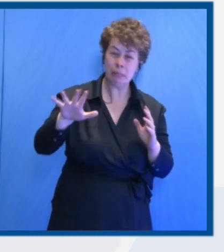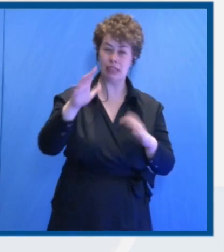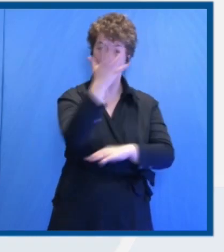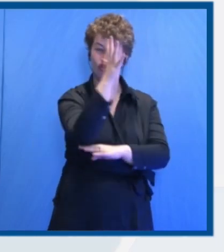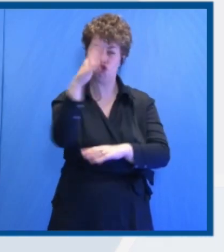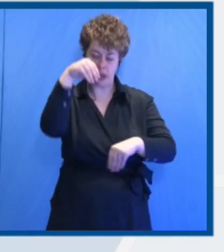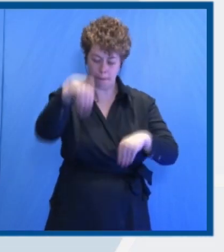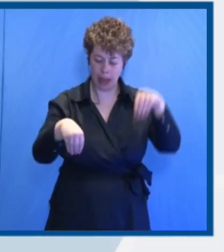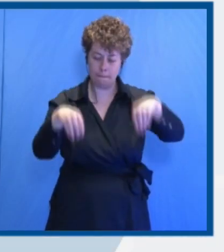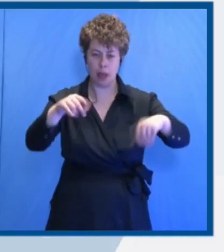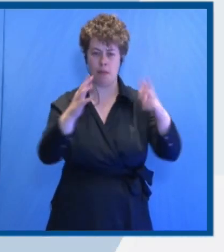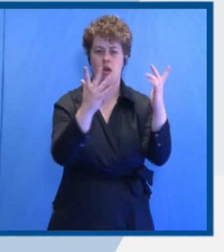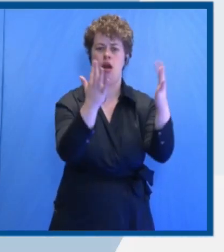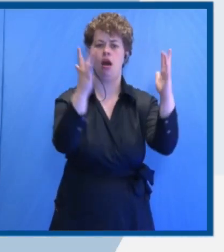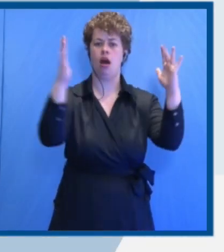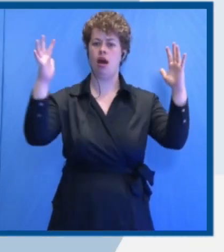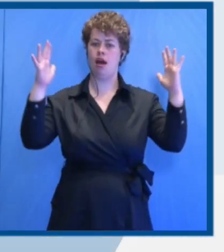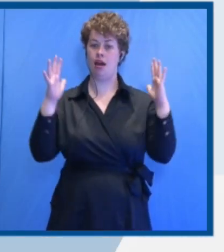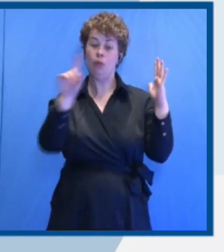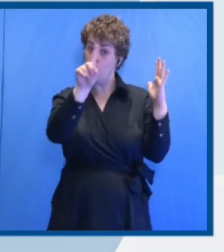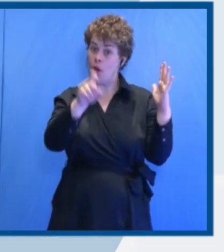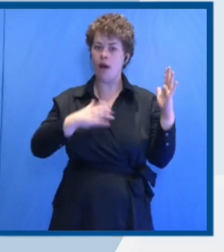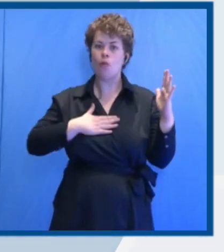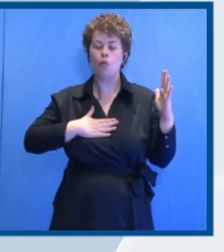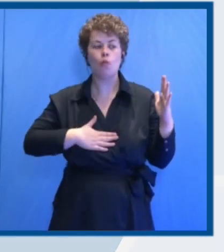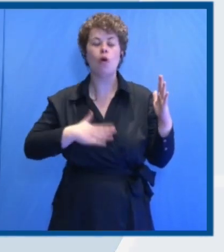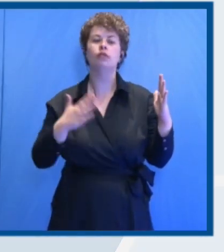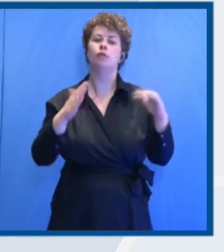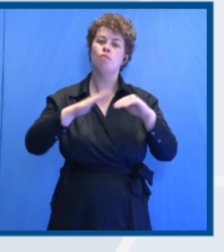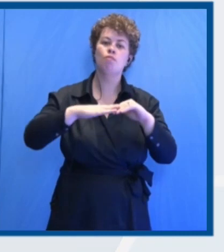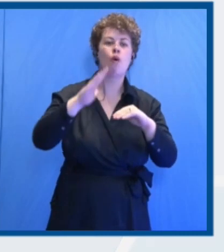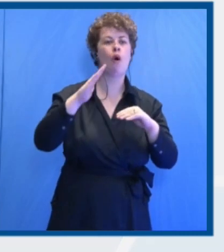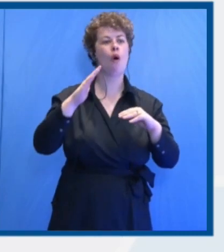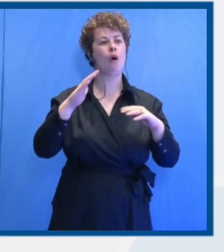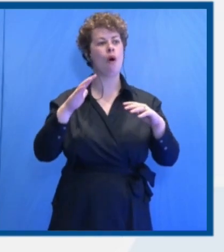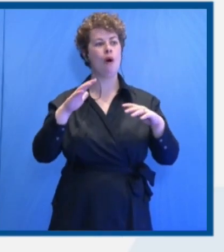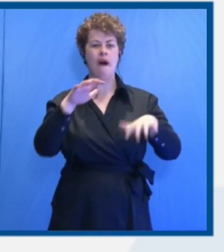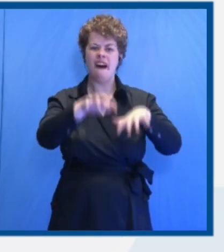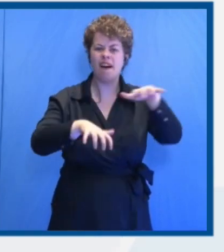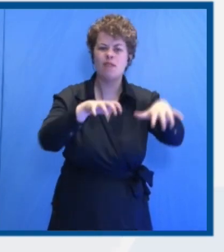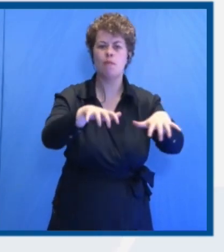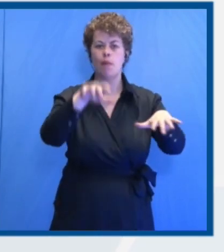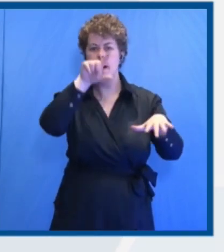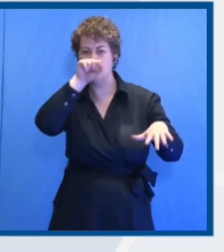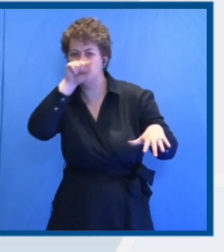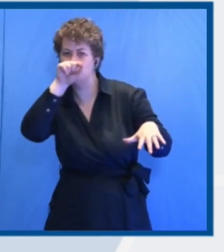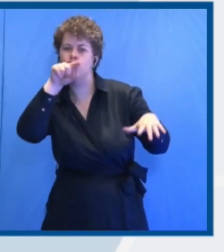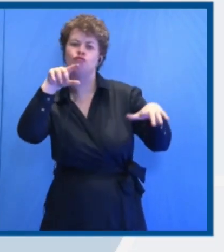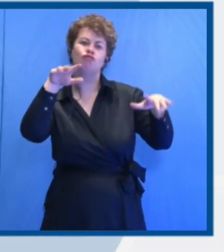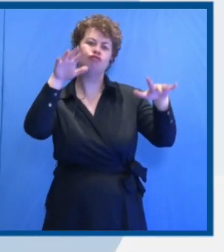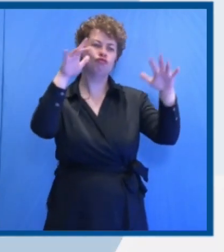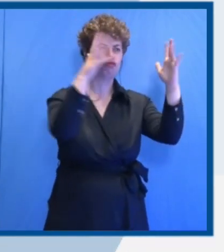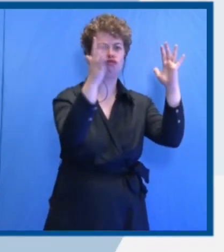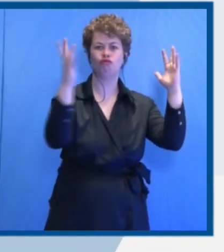restoring degraded lands and creating viable microeconomic opportunities derived from nature-based,